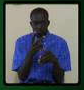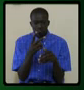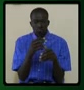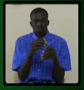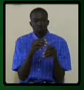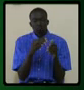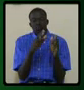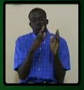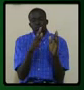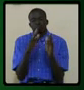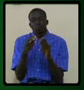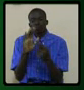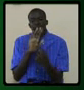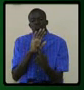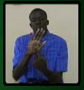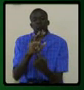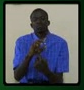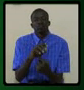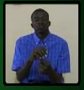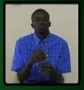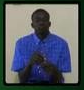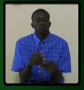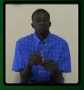reactivity series of metals.